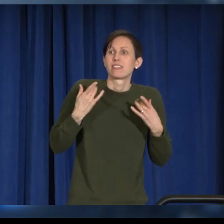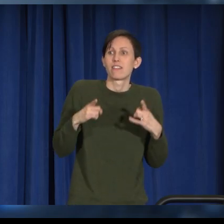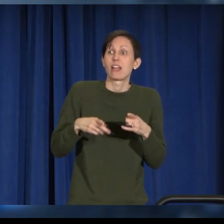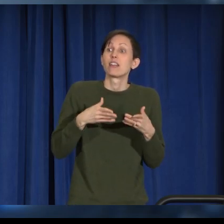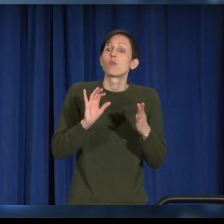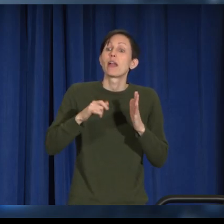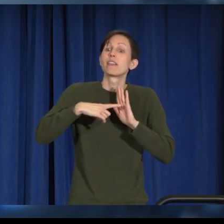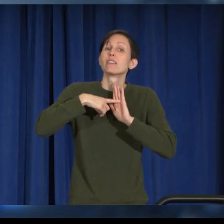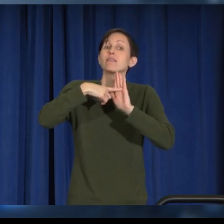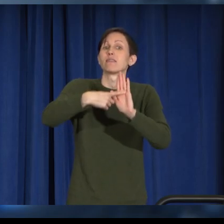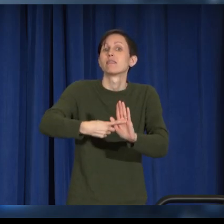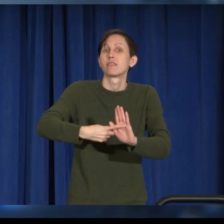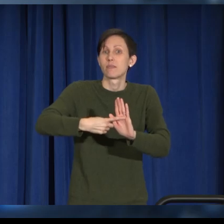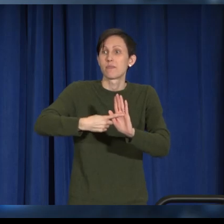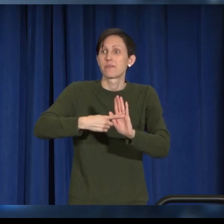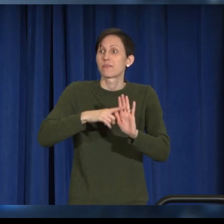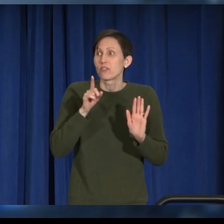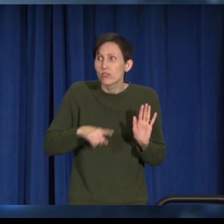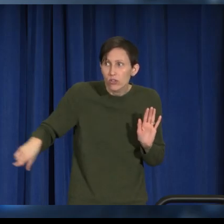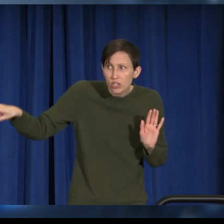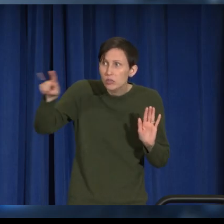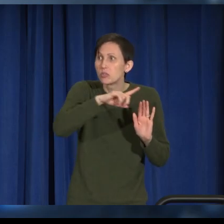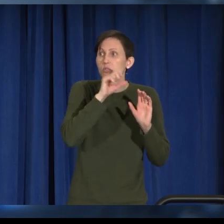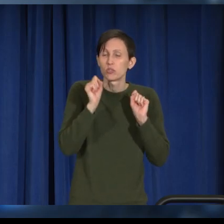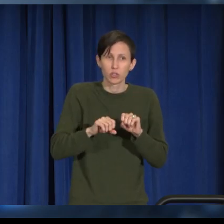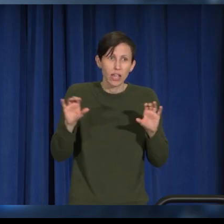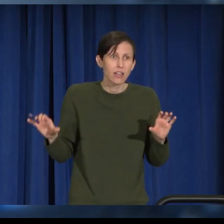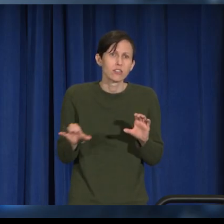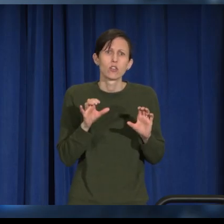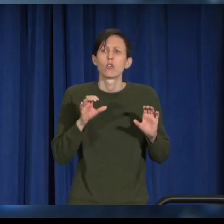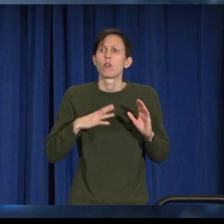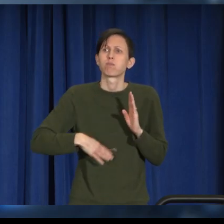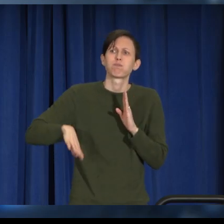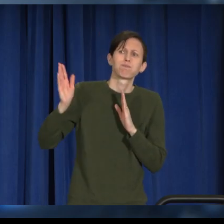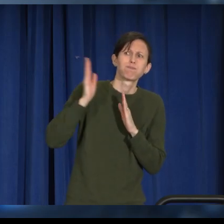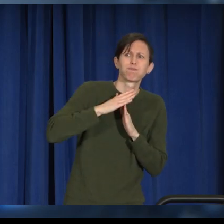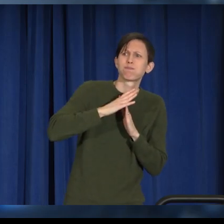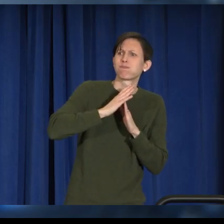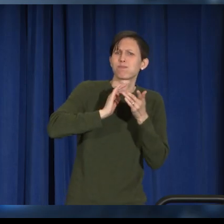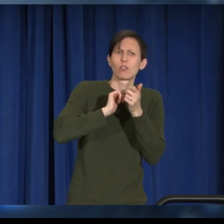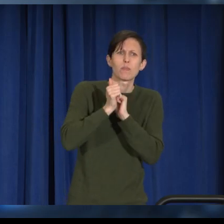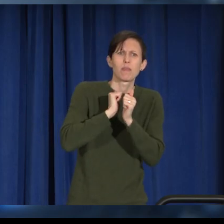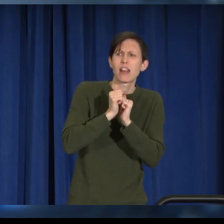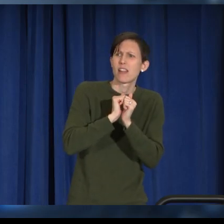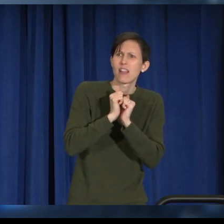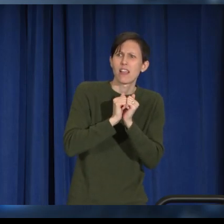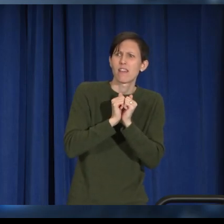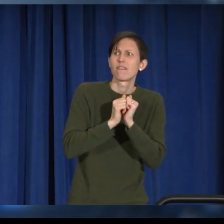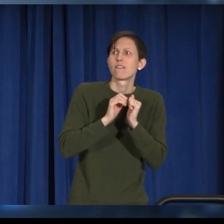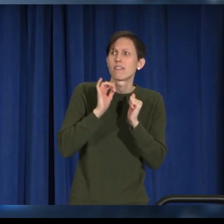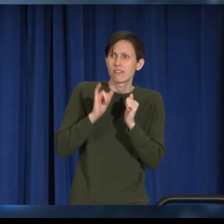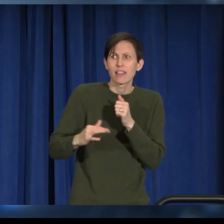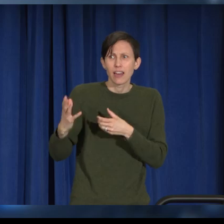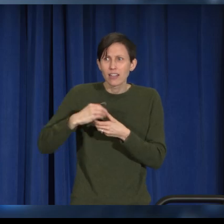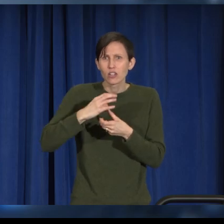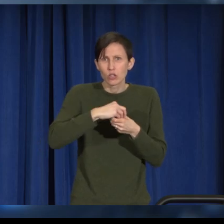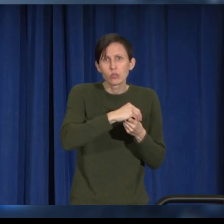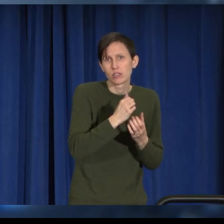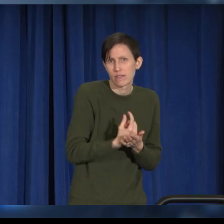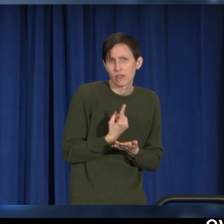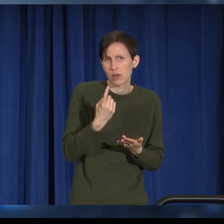that demonstrates that you can do high performance competitive sport programming that is inclusive of all